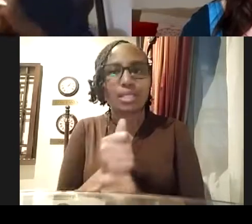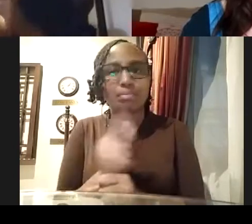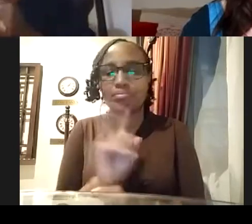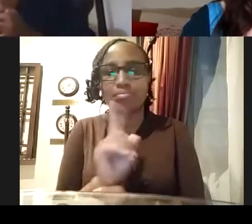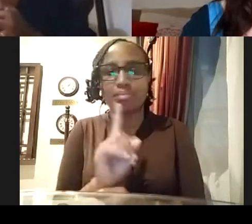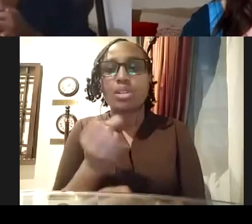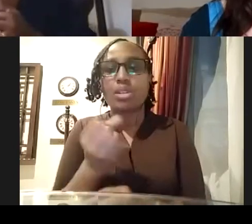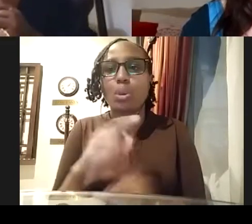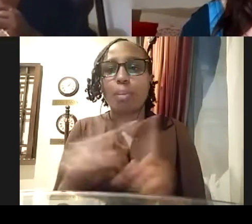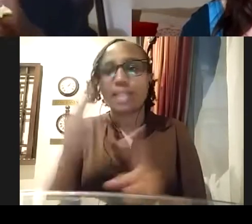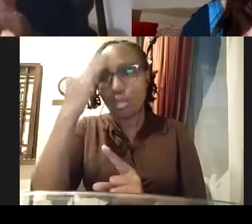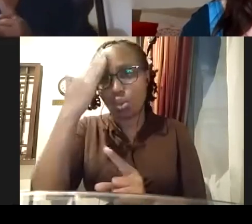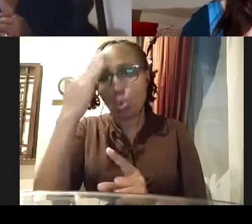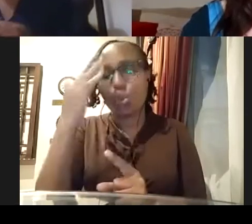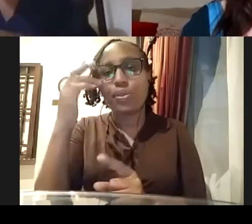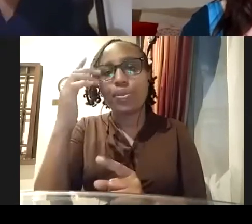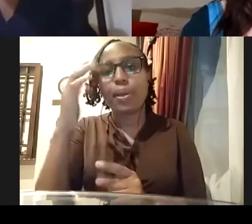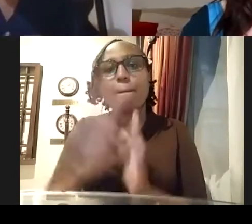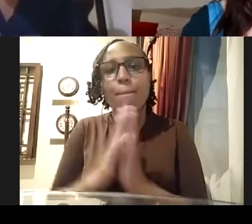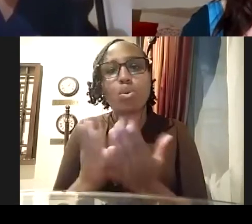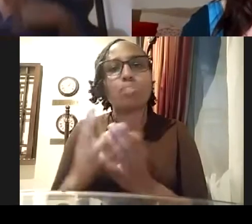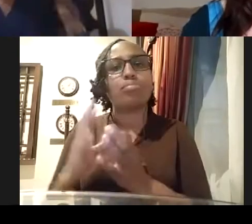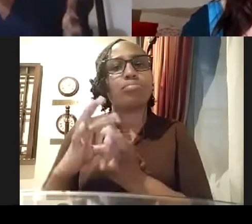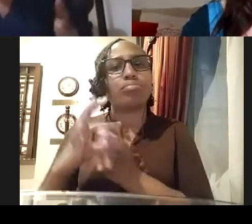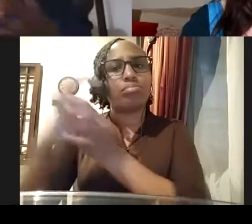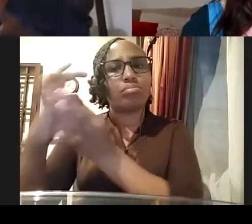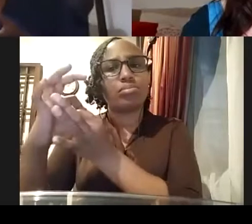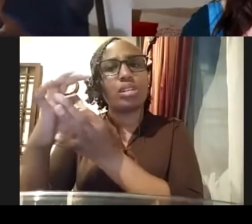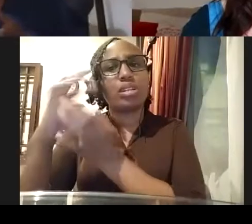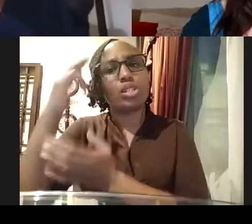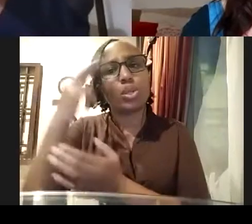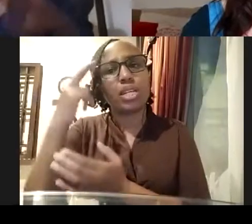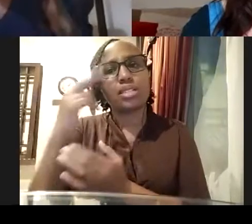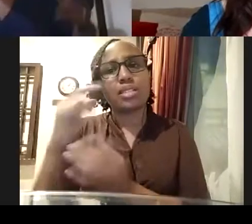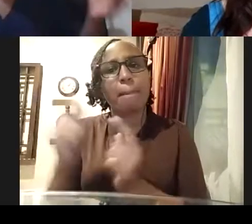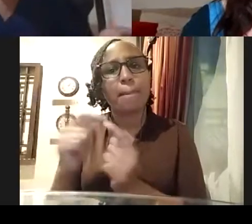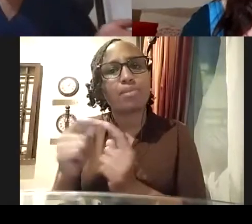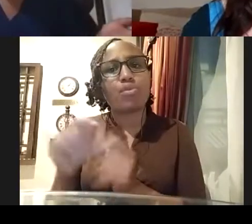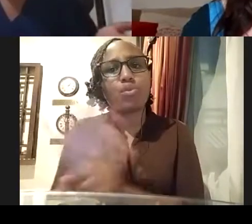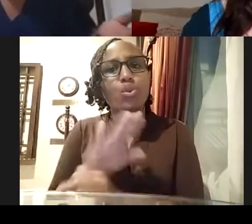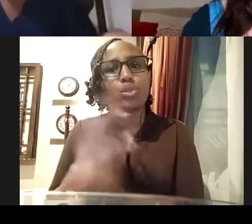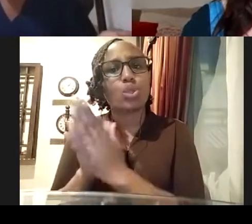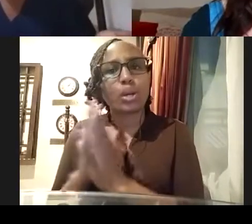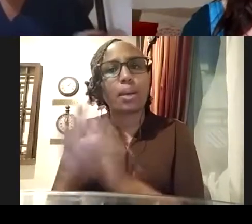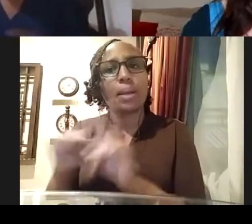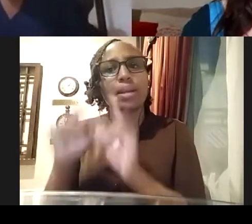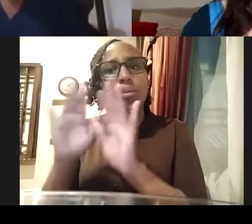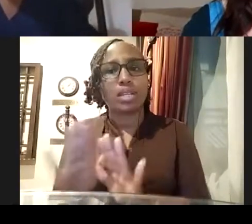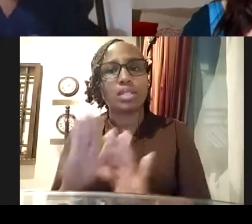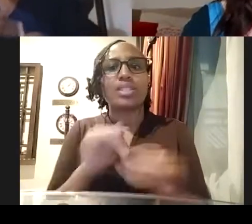But I know that the book resonates, and I really think that there's painful stories that are important, but also joyful stories that are